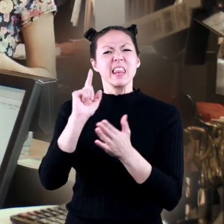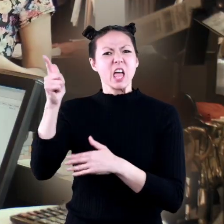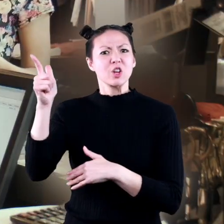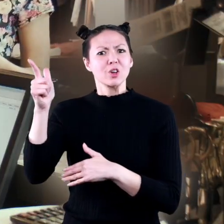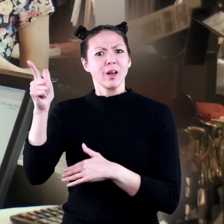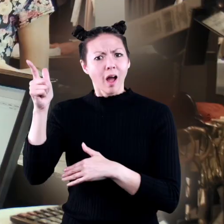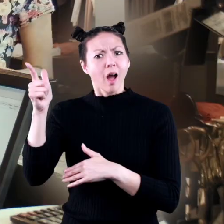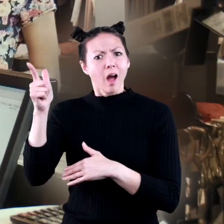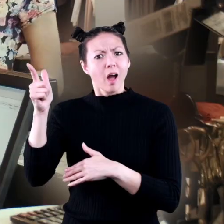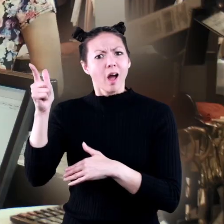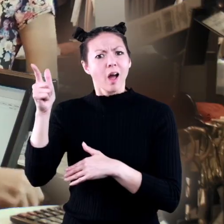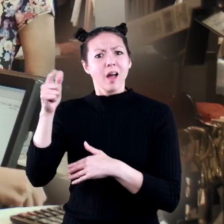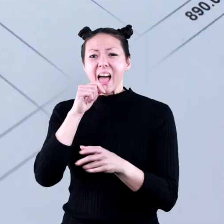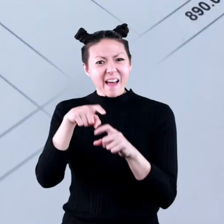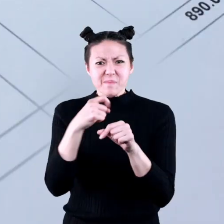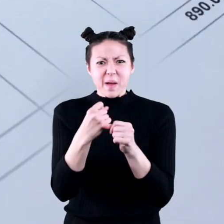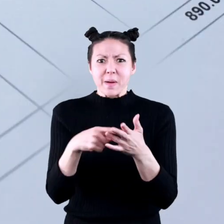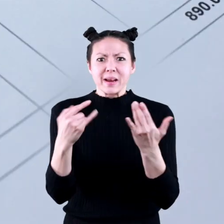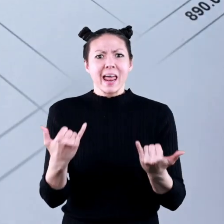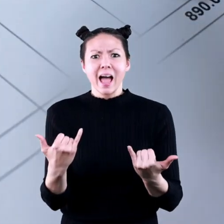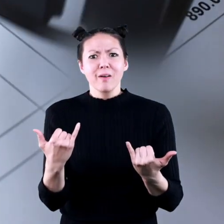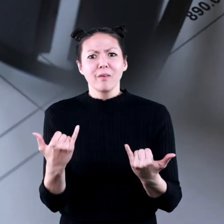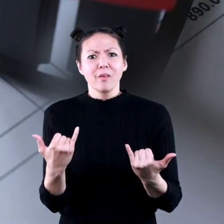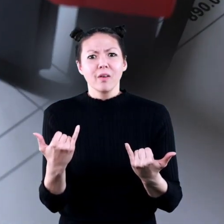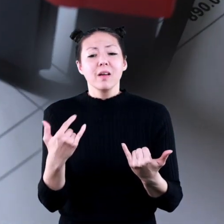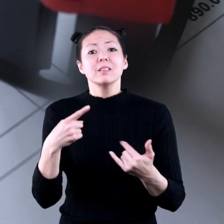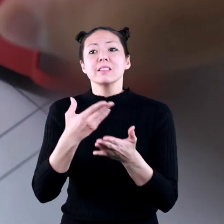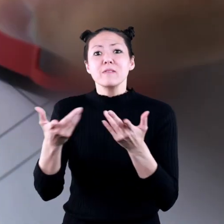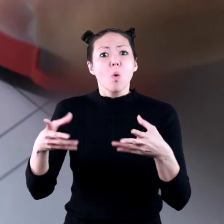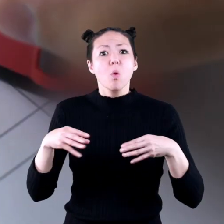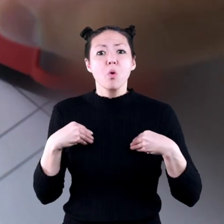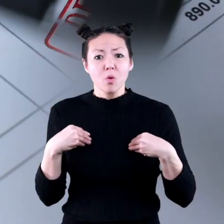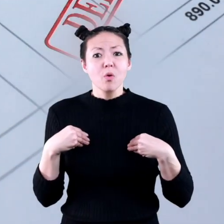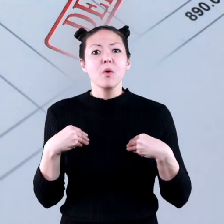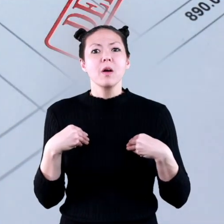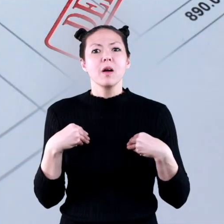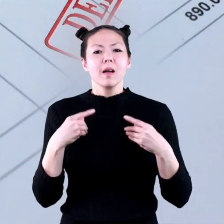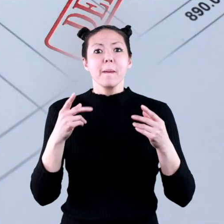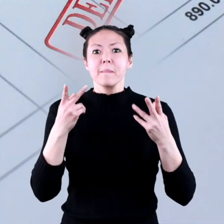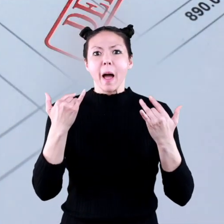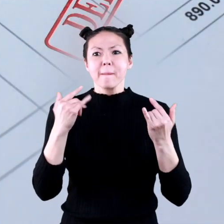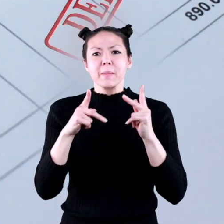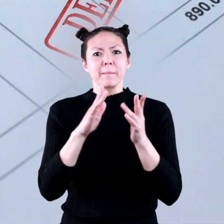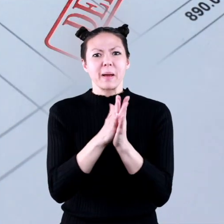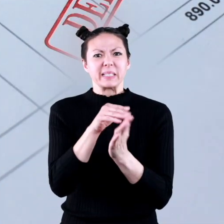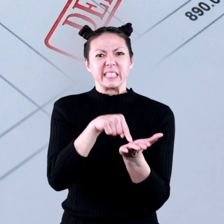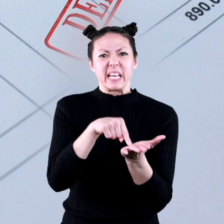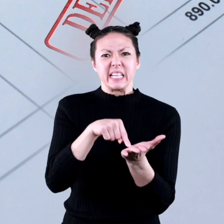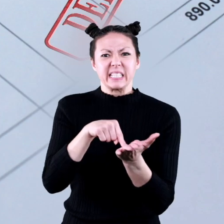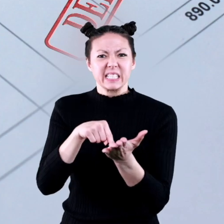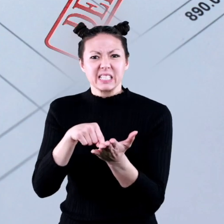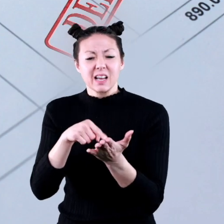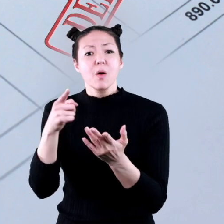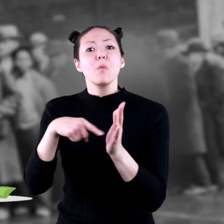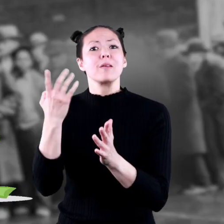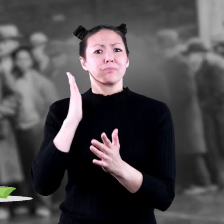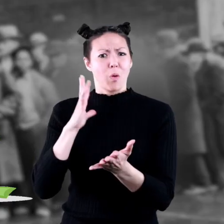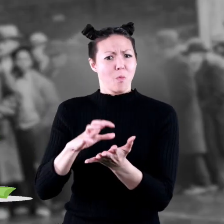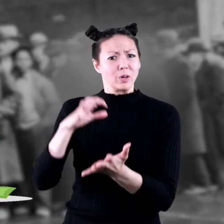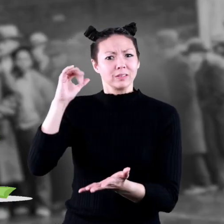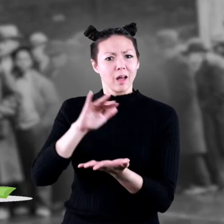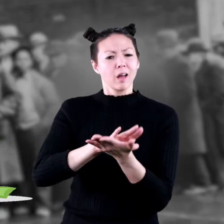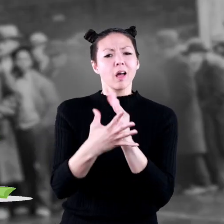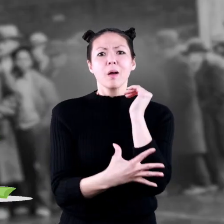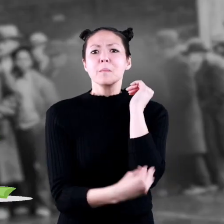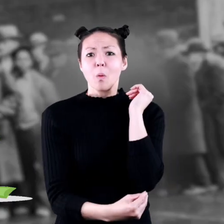cards and pay for them later. When they couldn't make the payments on the stuff they owned, people were suddenly in debt. Those